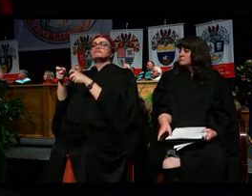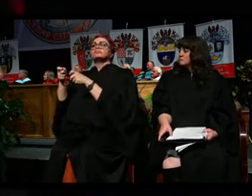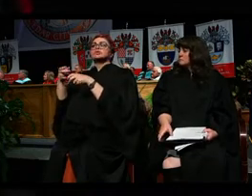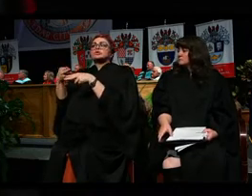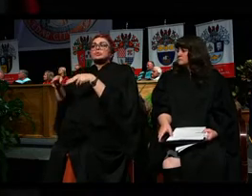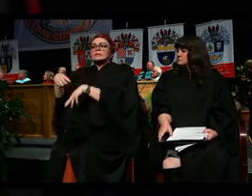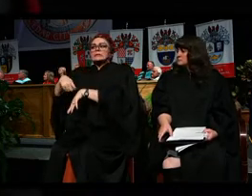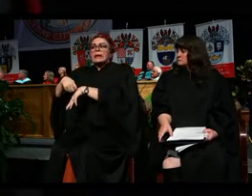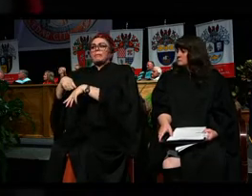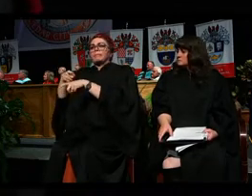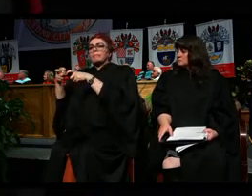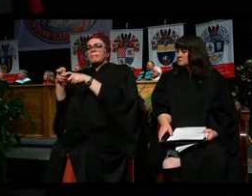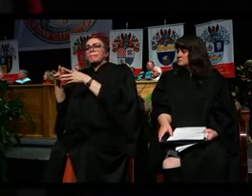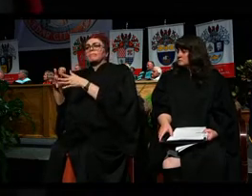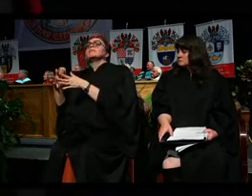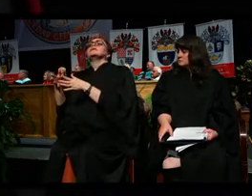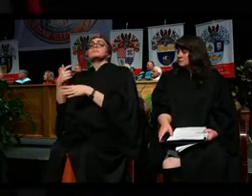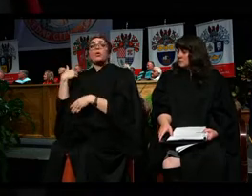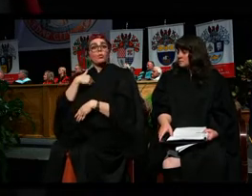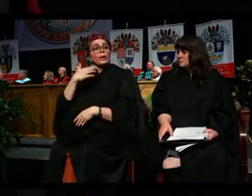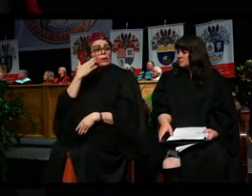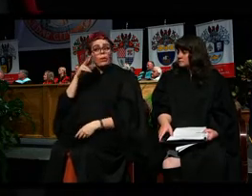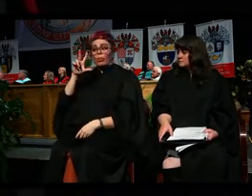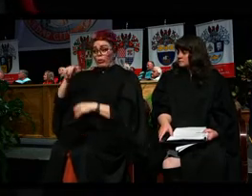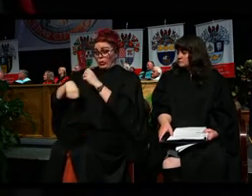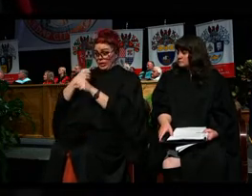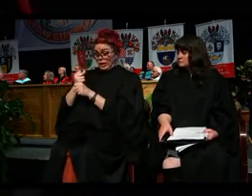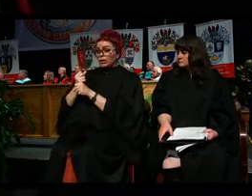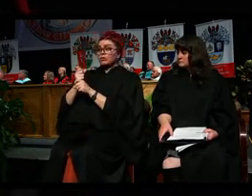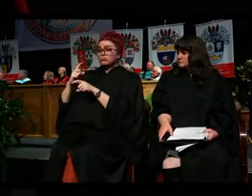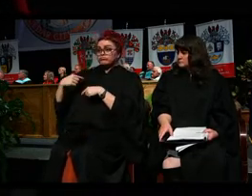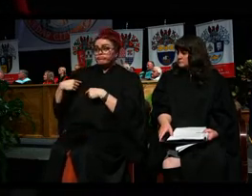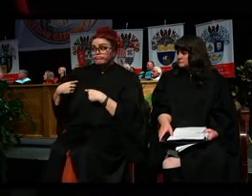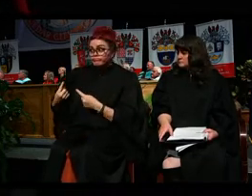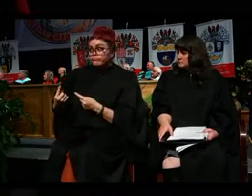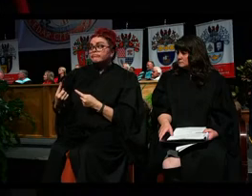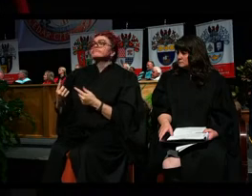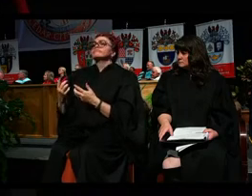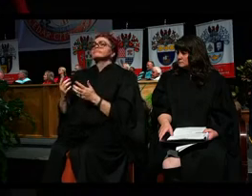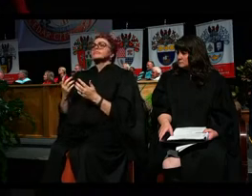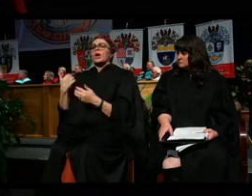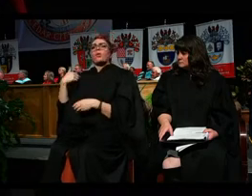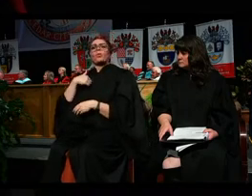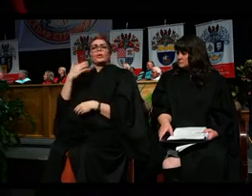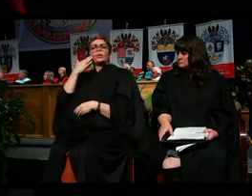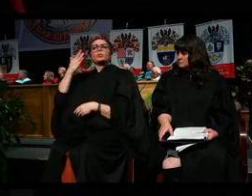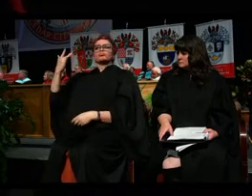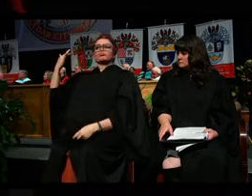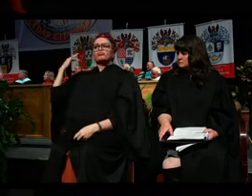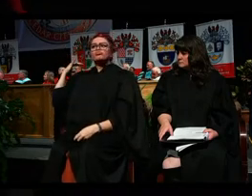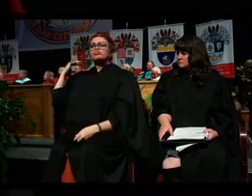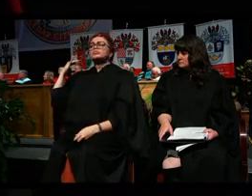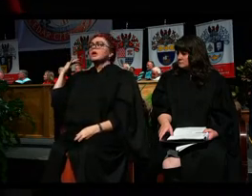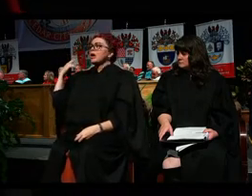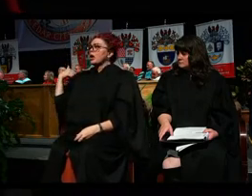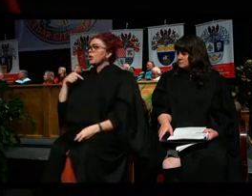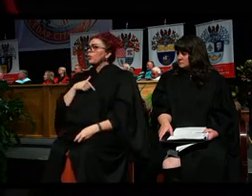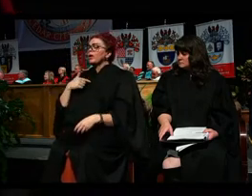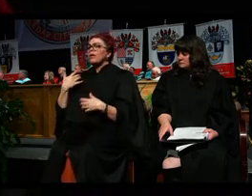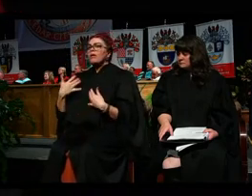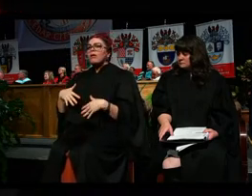known her almost, well, plus 30 years, and knew her, back then, we were,